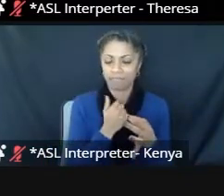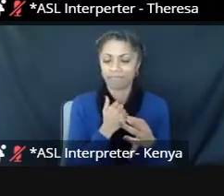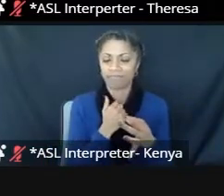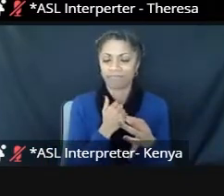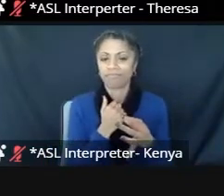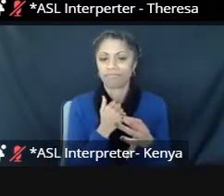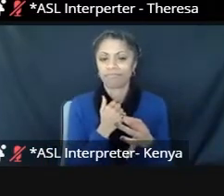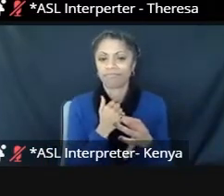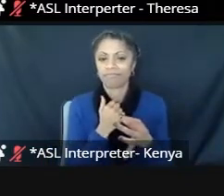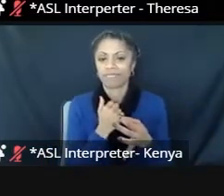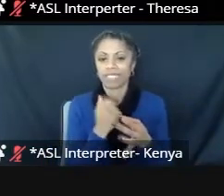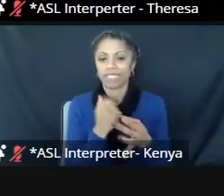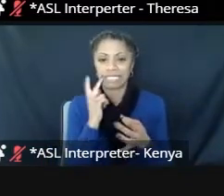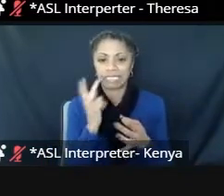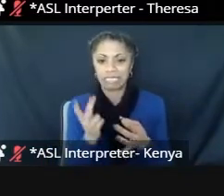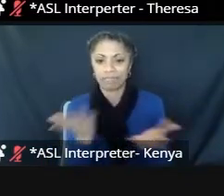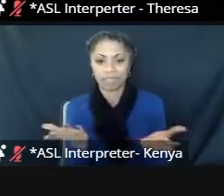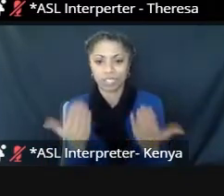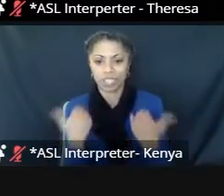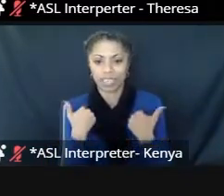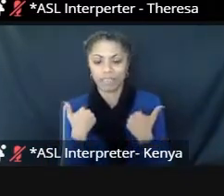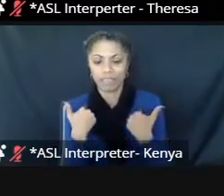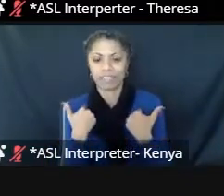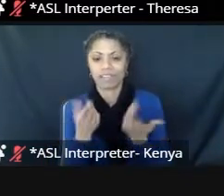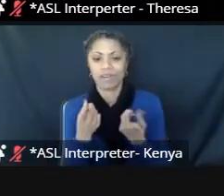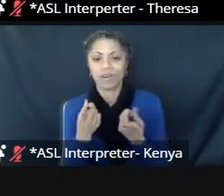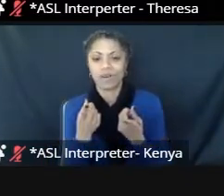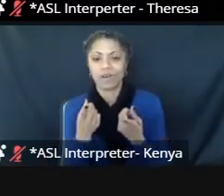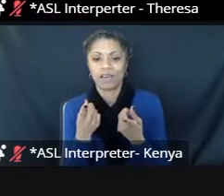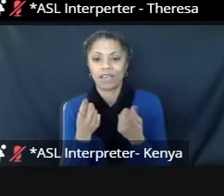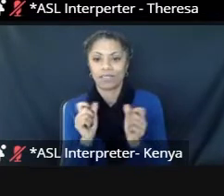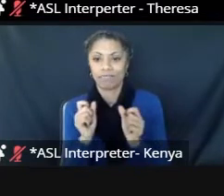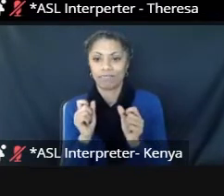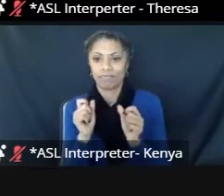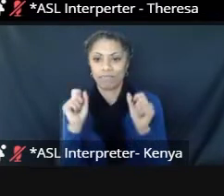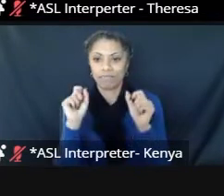see a flood of thoughts.